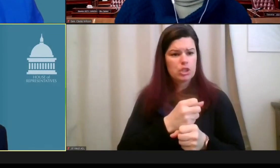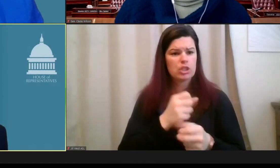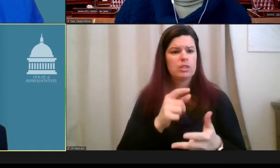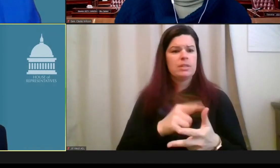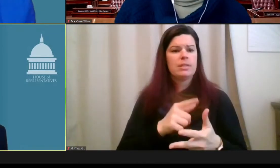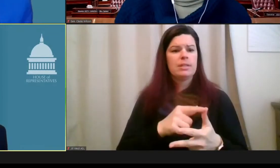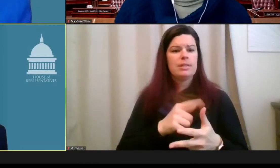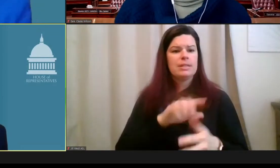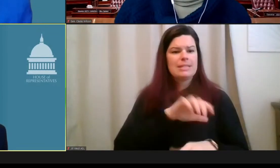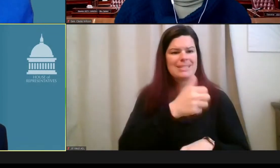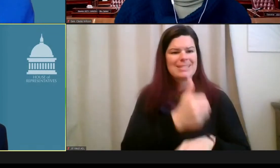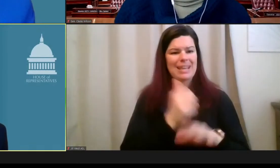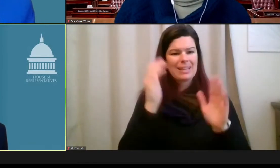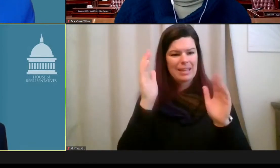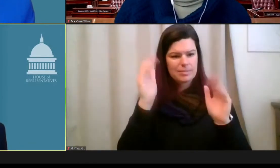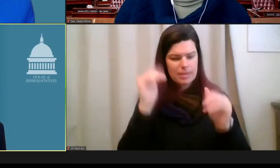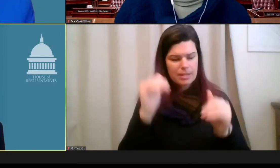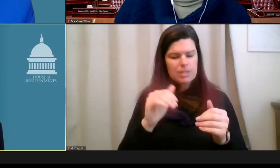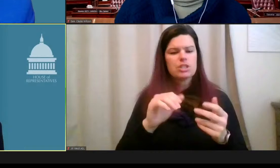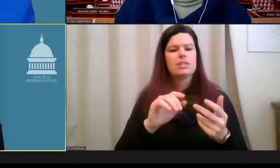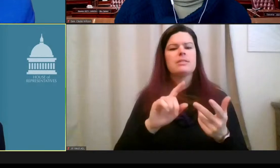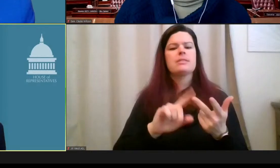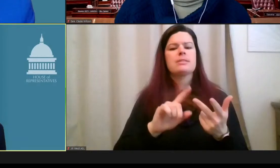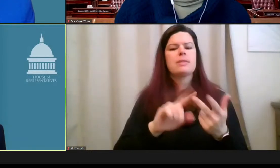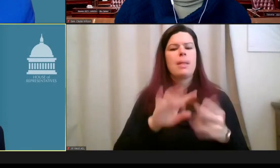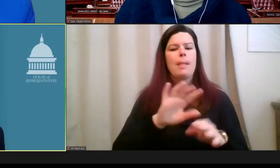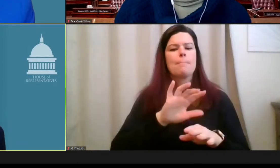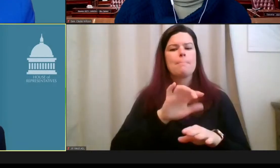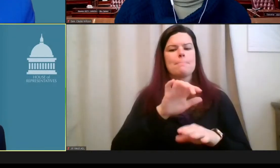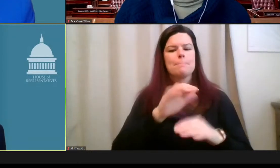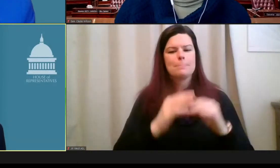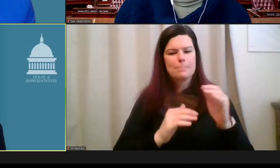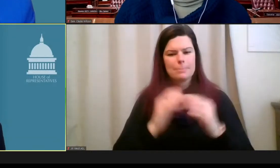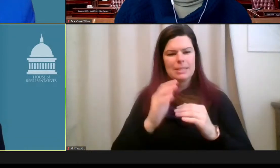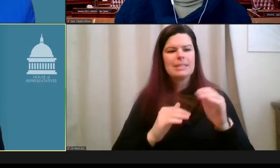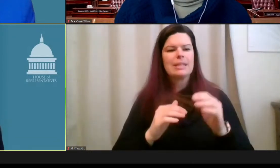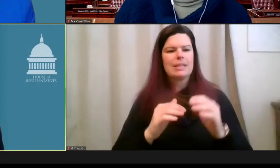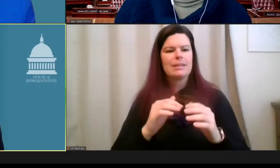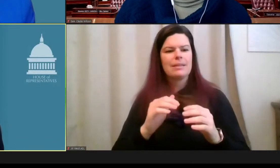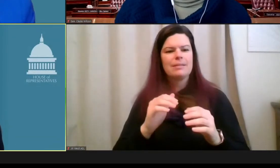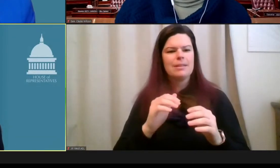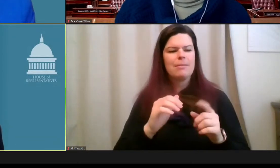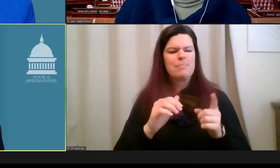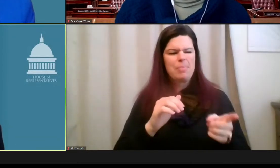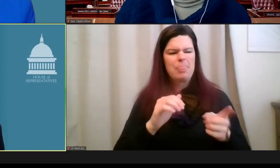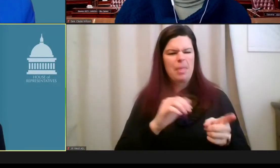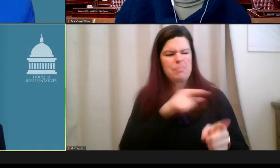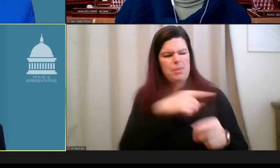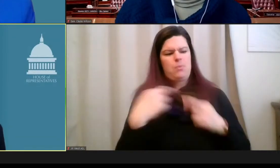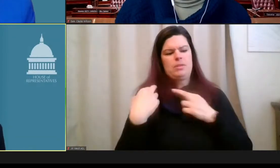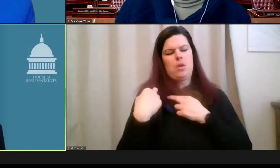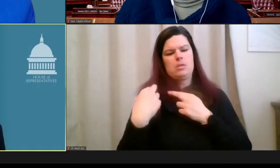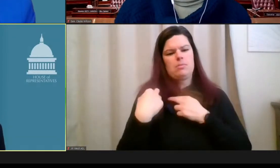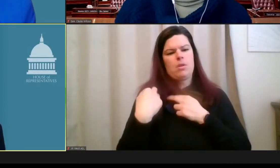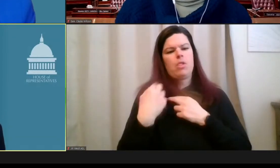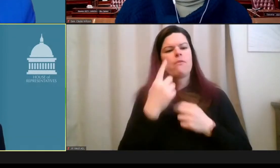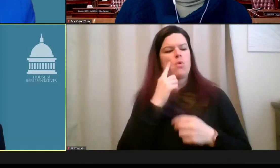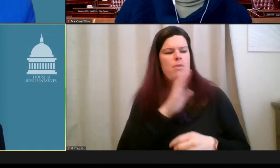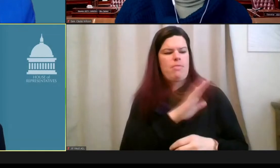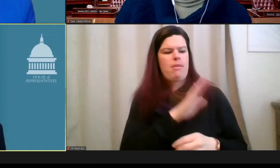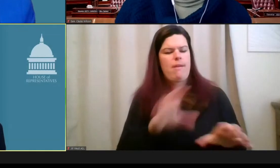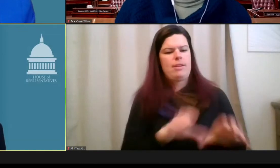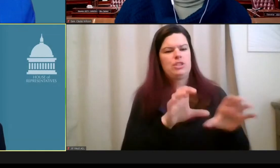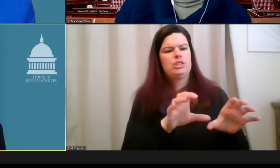of accountability. This year, we do have a bill around data collection for all use of force across the